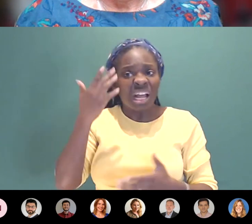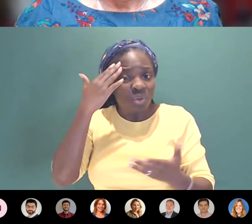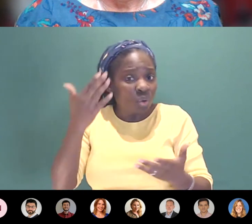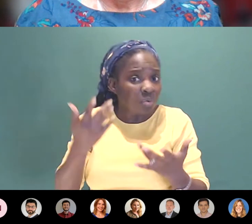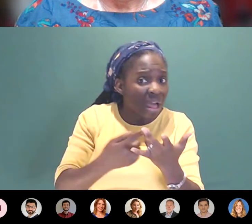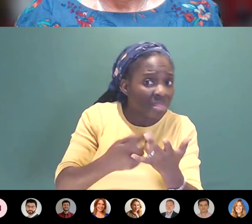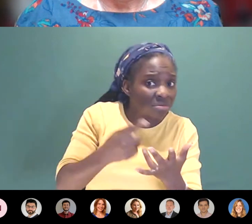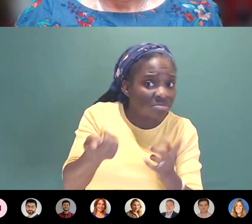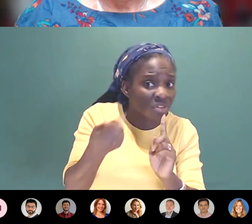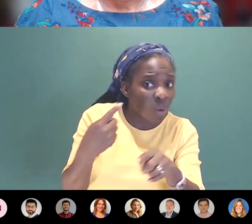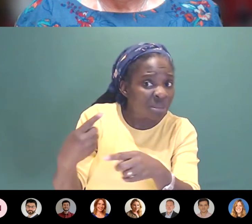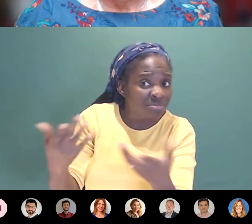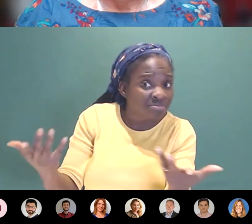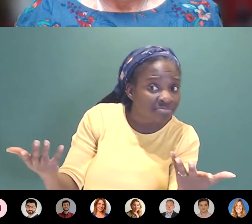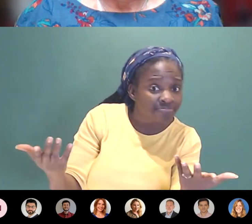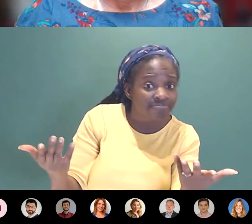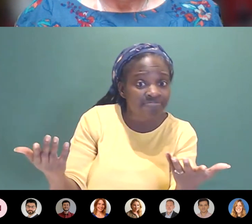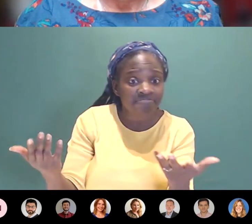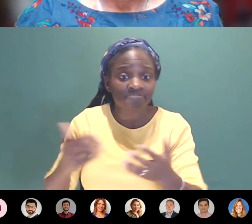anything.